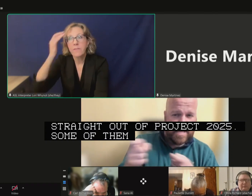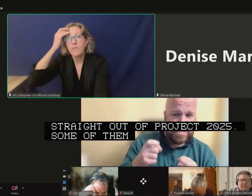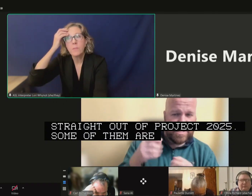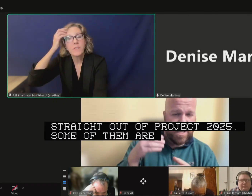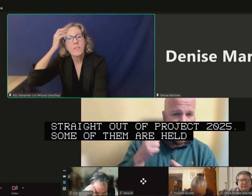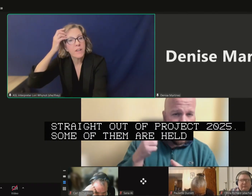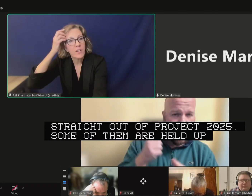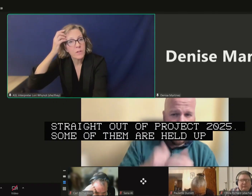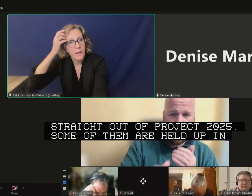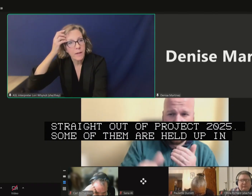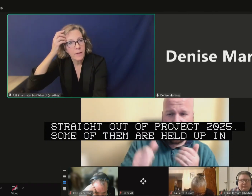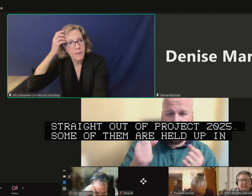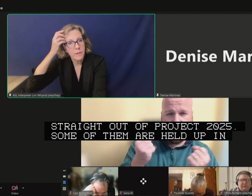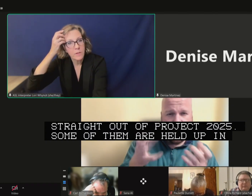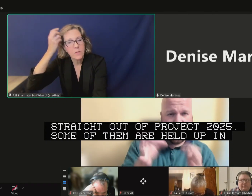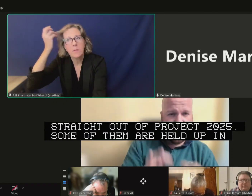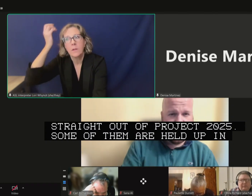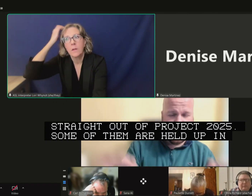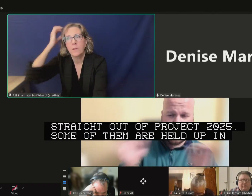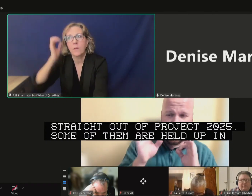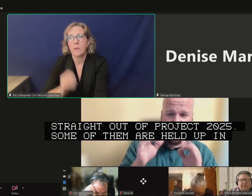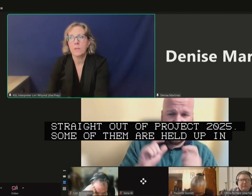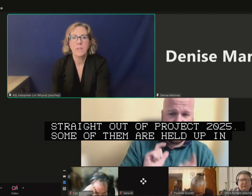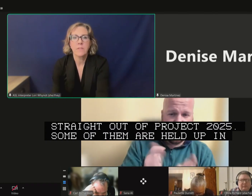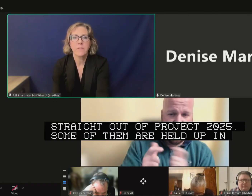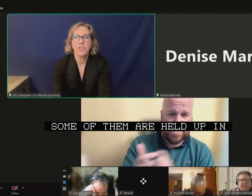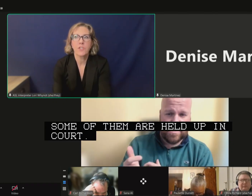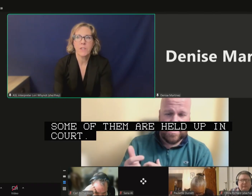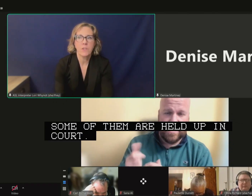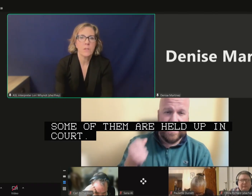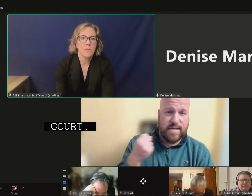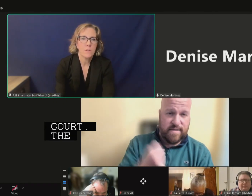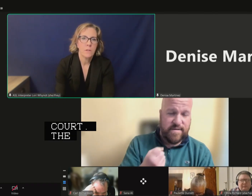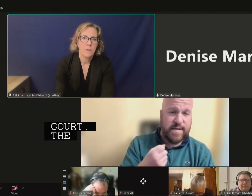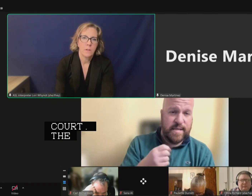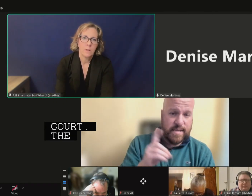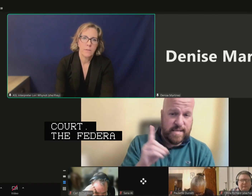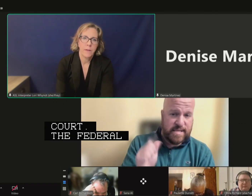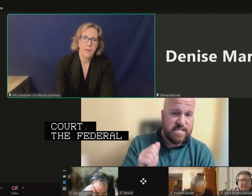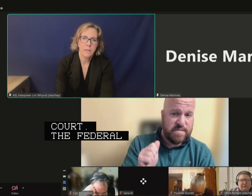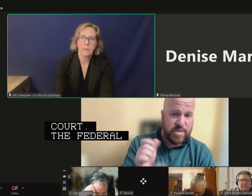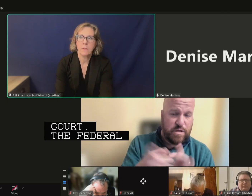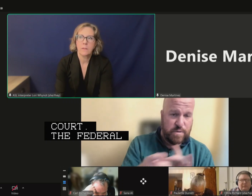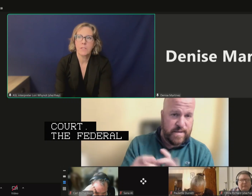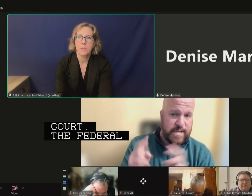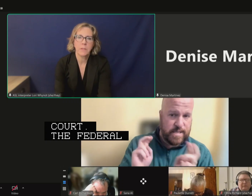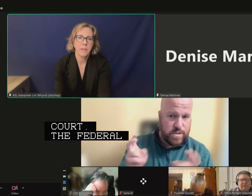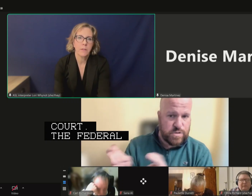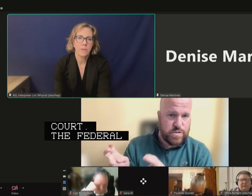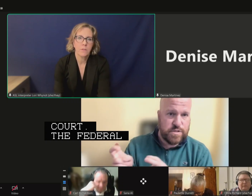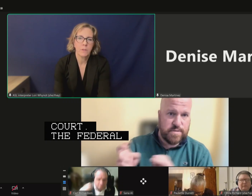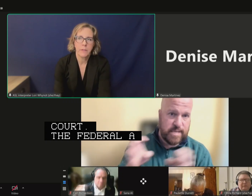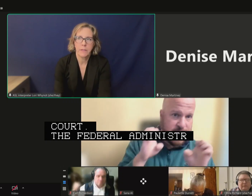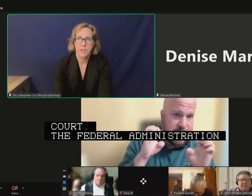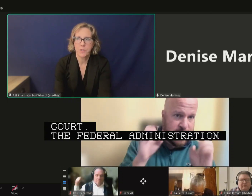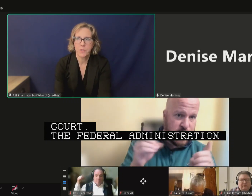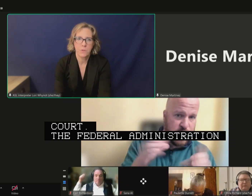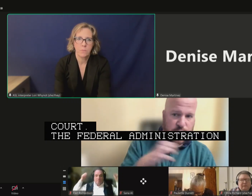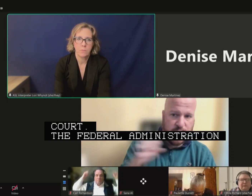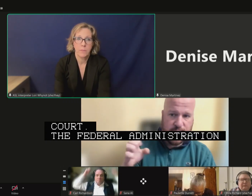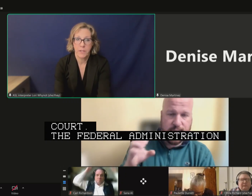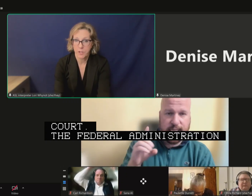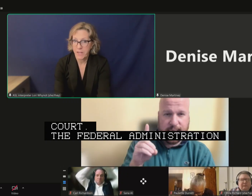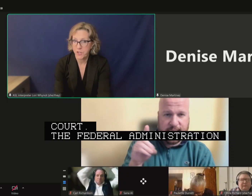The federal administration has undergone significant changes affecting disability-related